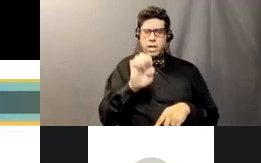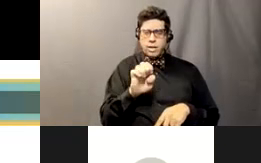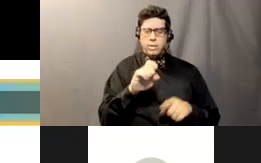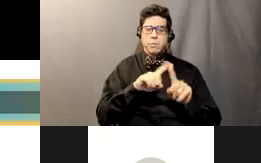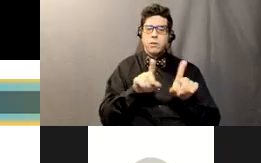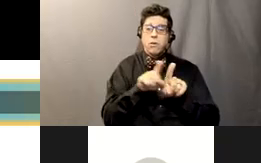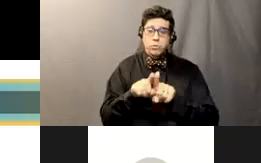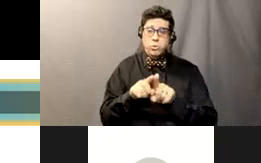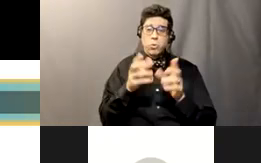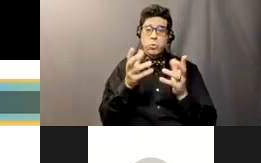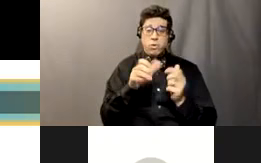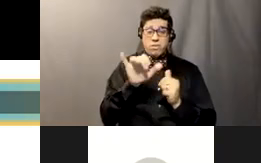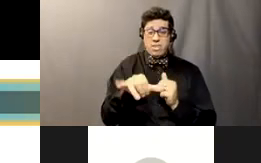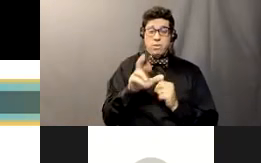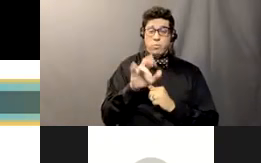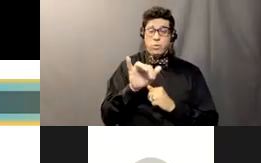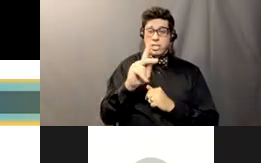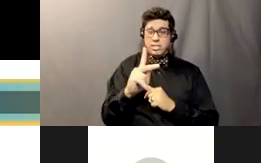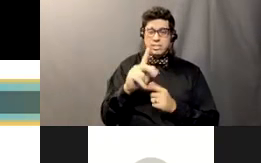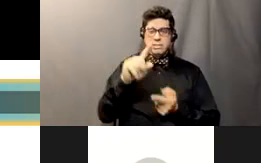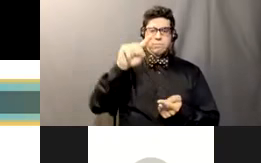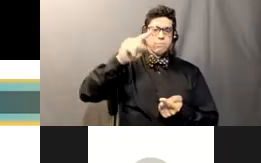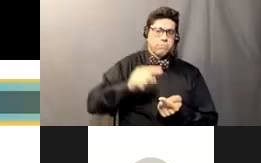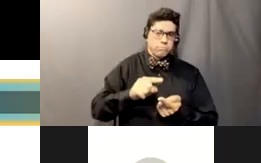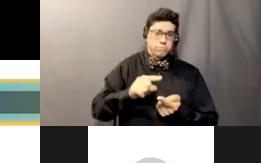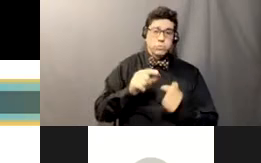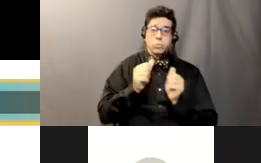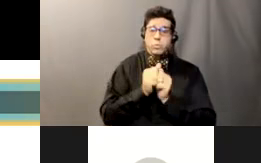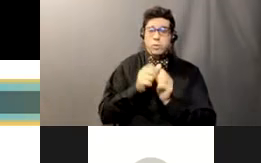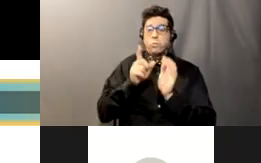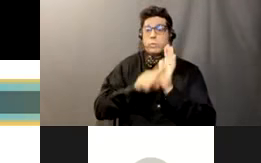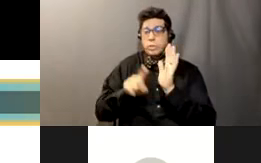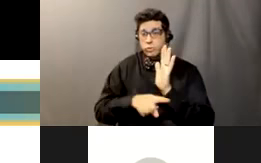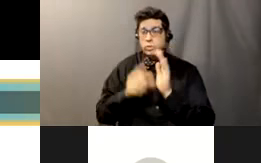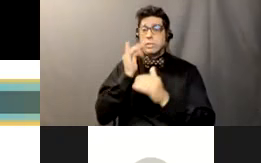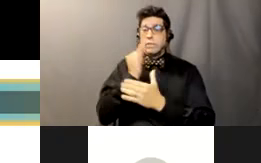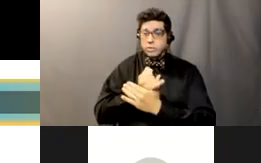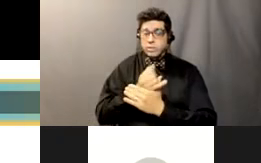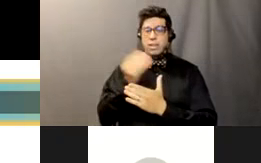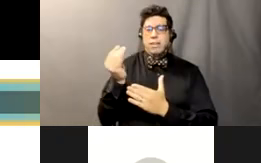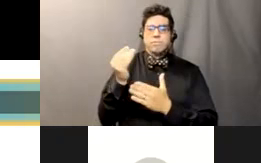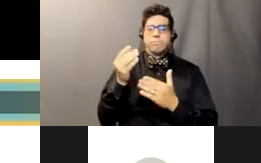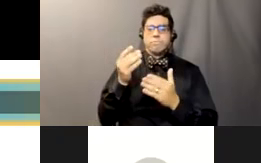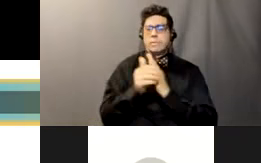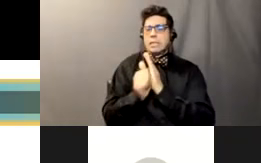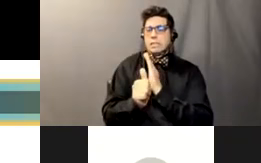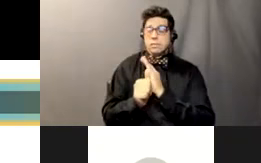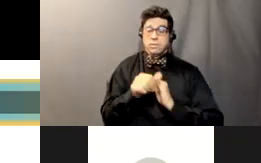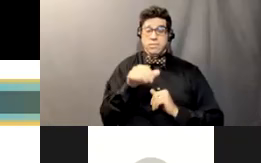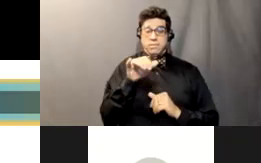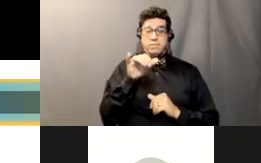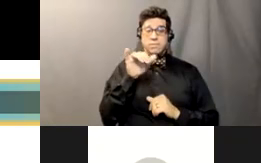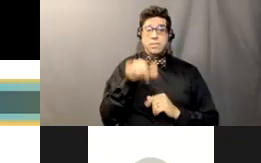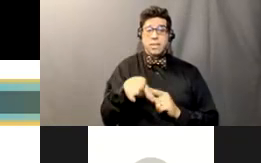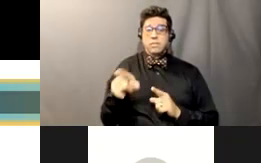help decrease that risk through these researched interventions and techniques. Now, free ASSIST trainings can be